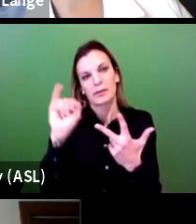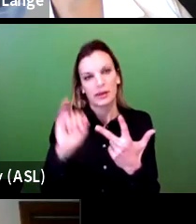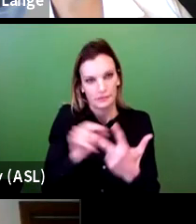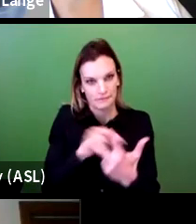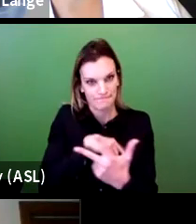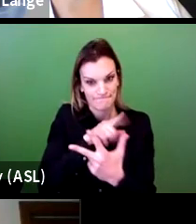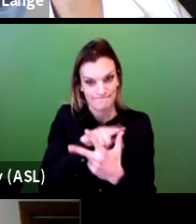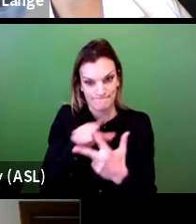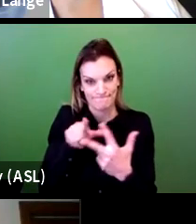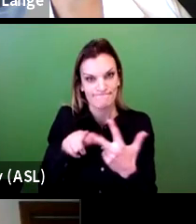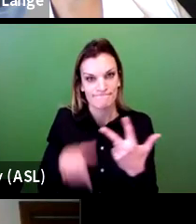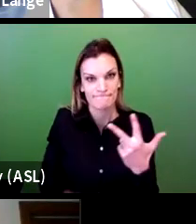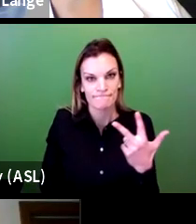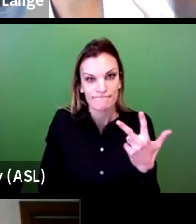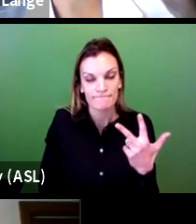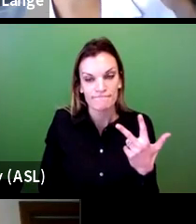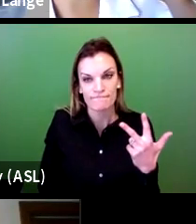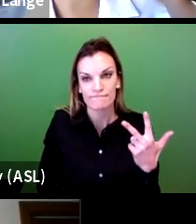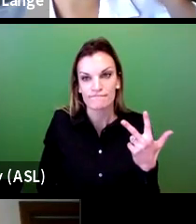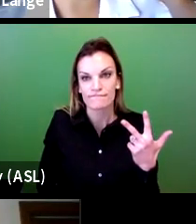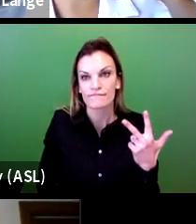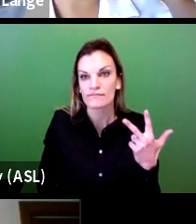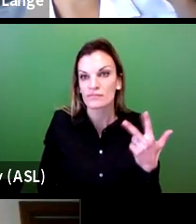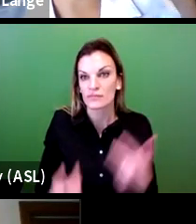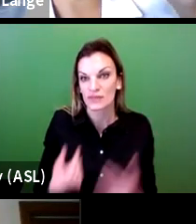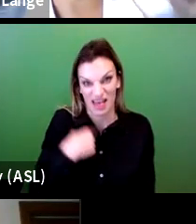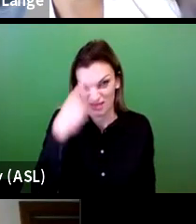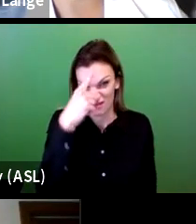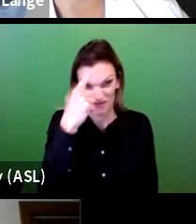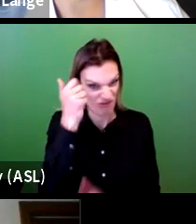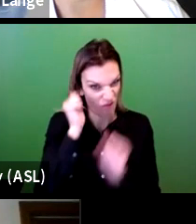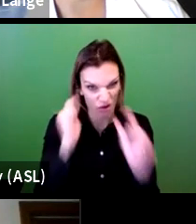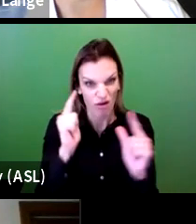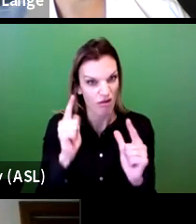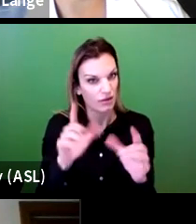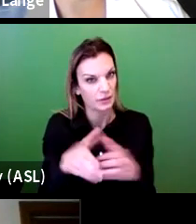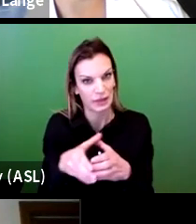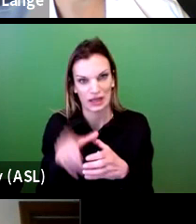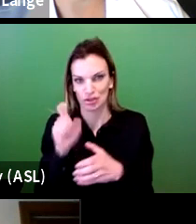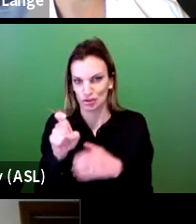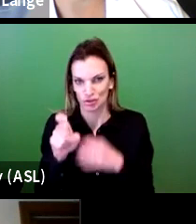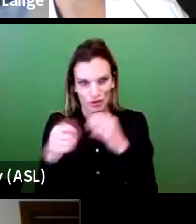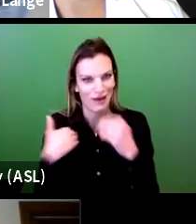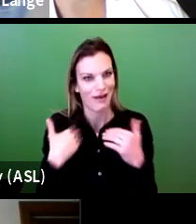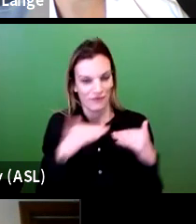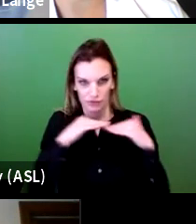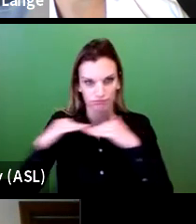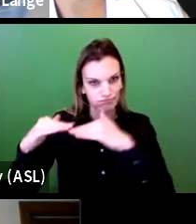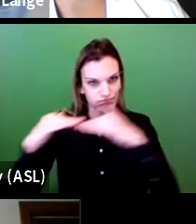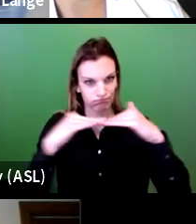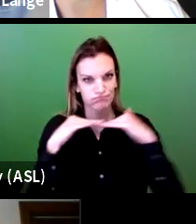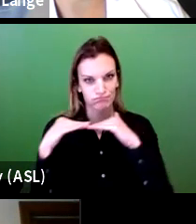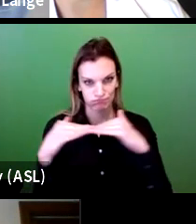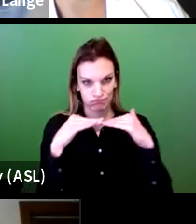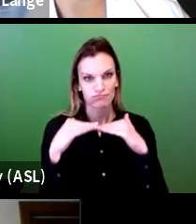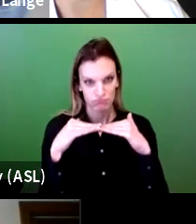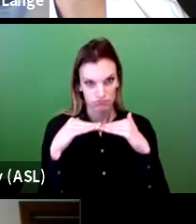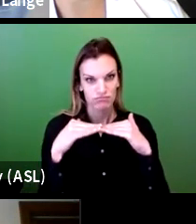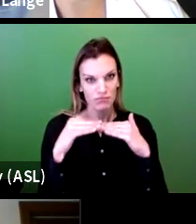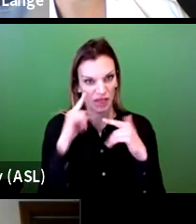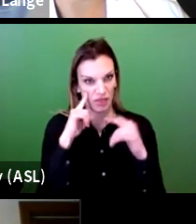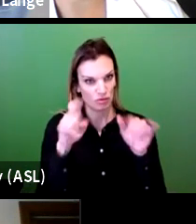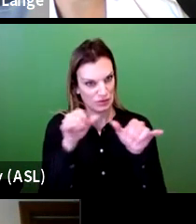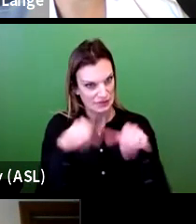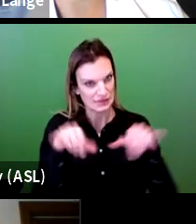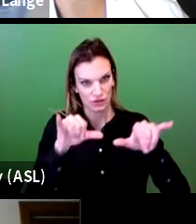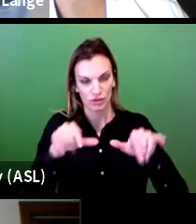independent individual. And I'd say we do this for every committee, not just this one, but this would be the standard that we would